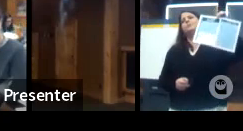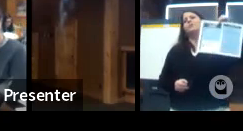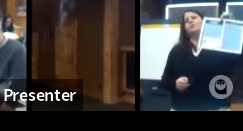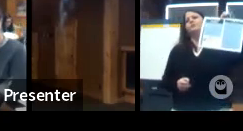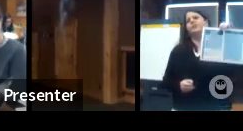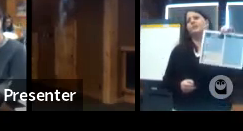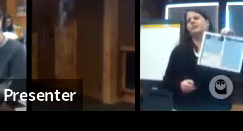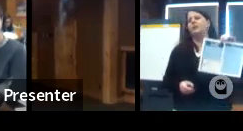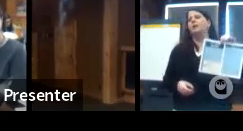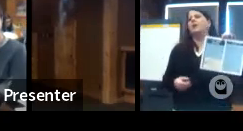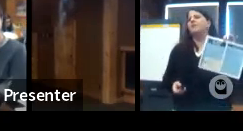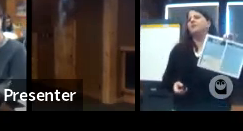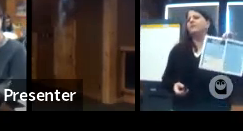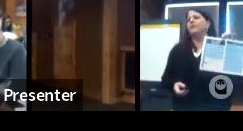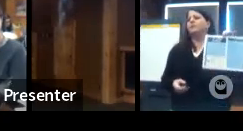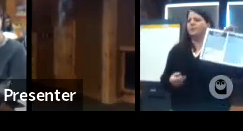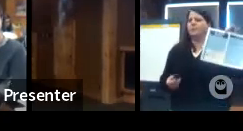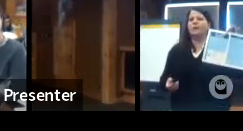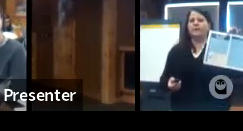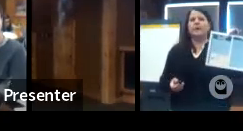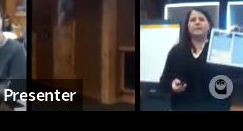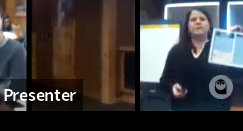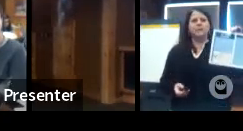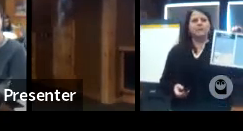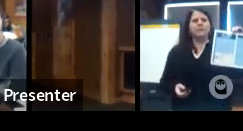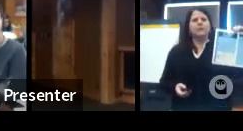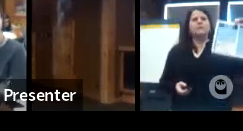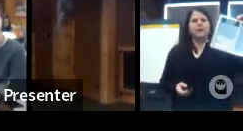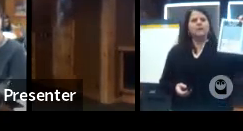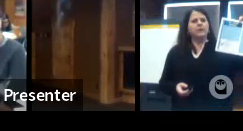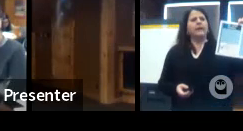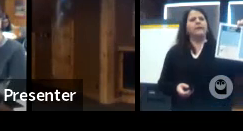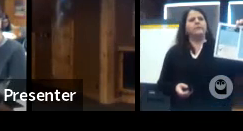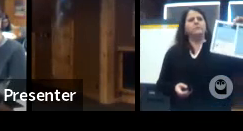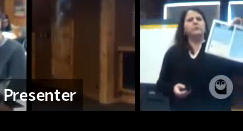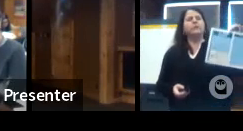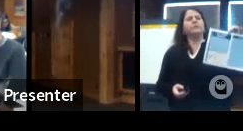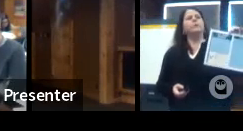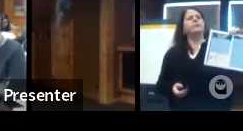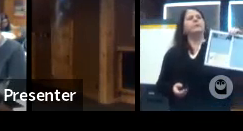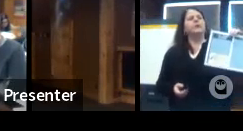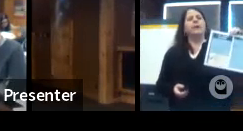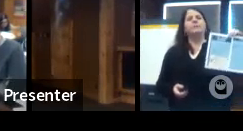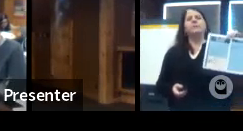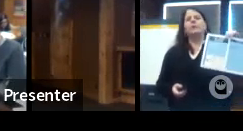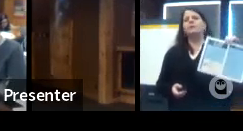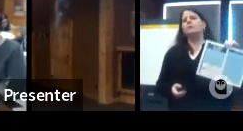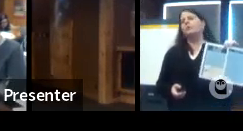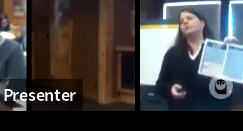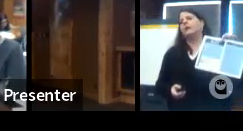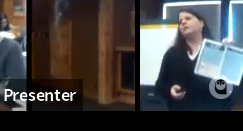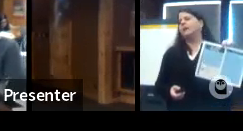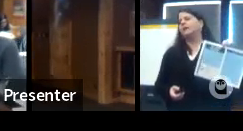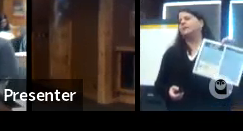this helps you feel confident that you belong in that seat, take a look at it, read through it. These are